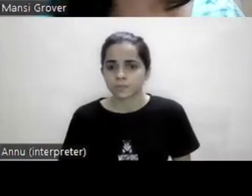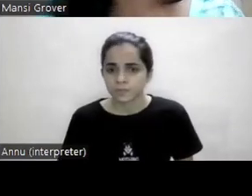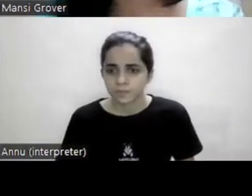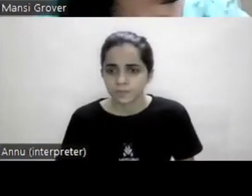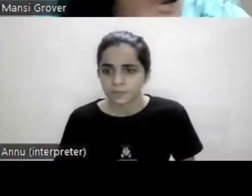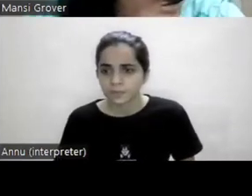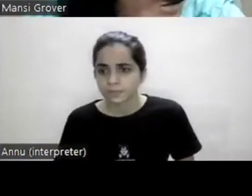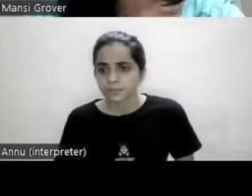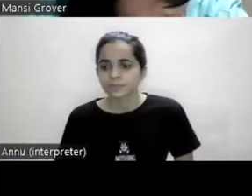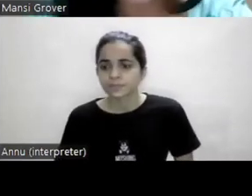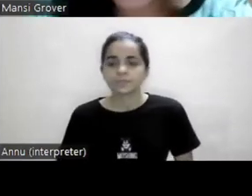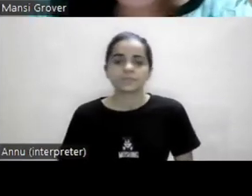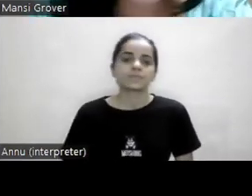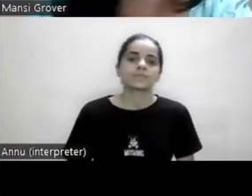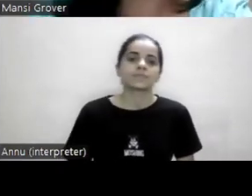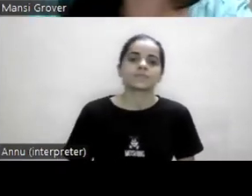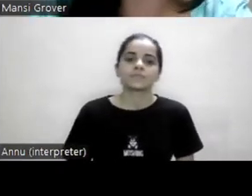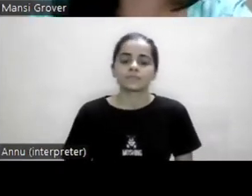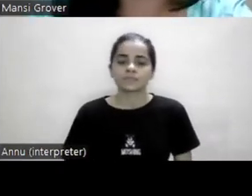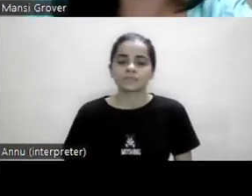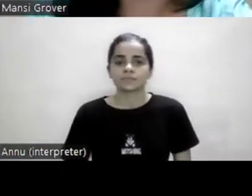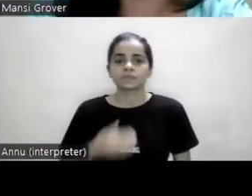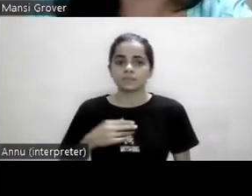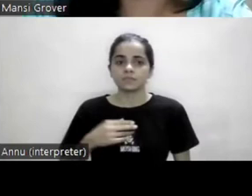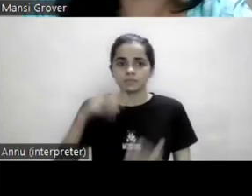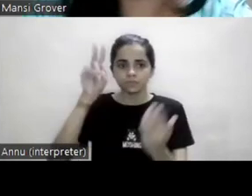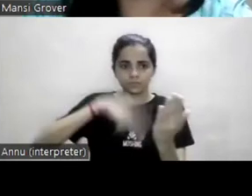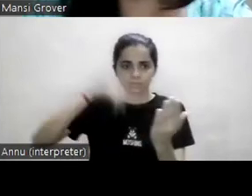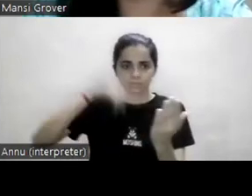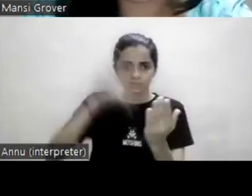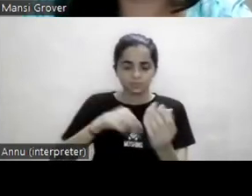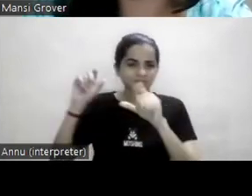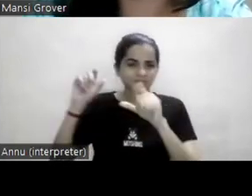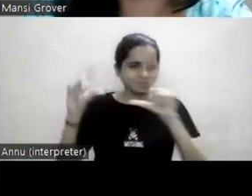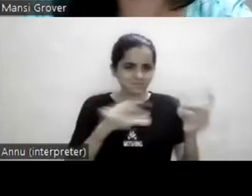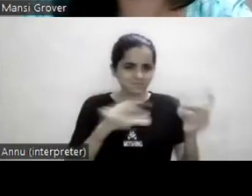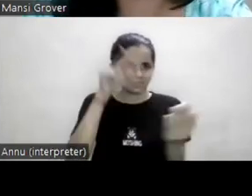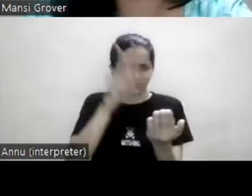Yeah, thank you. So I'll just read from the slide here where